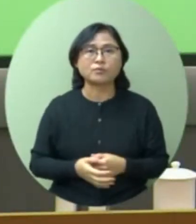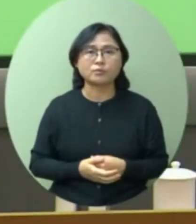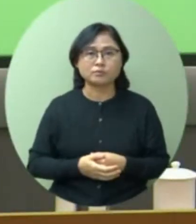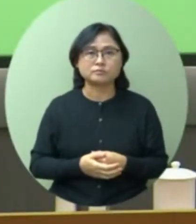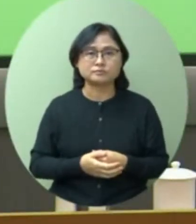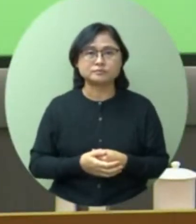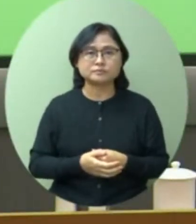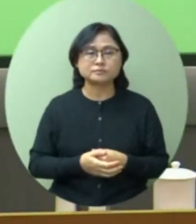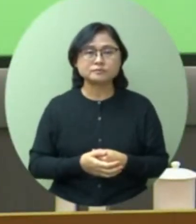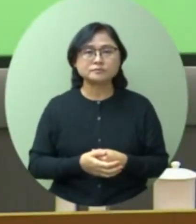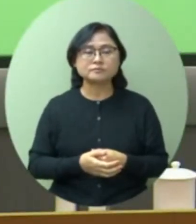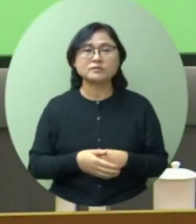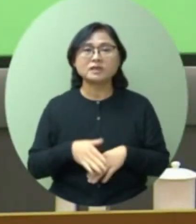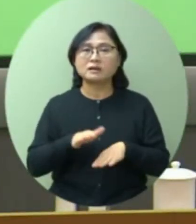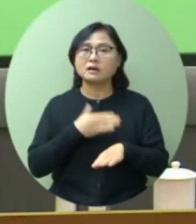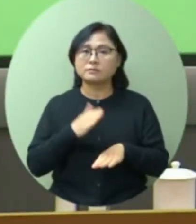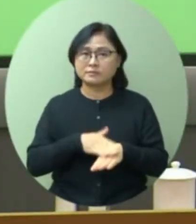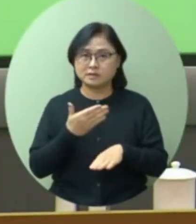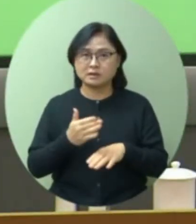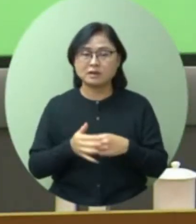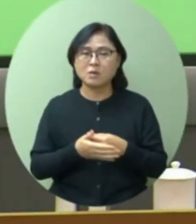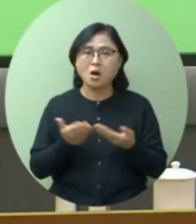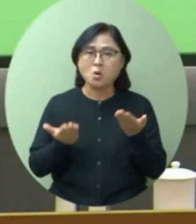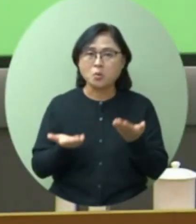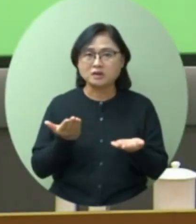high value market?